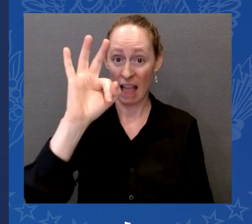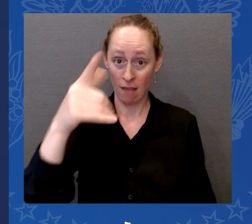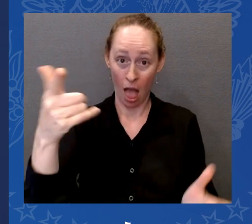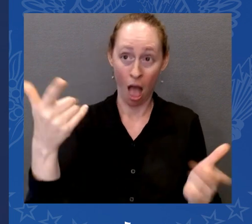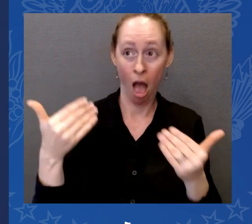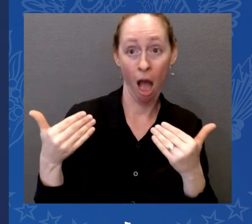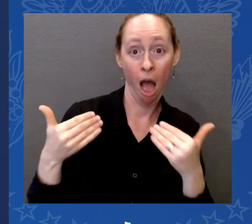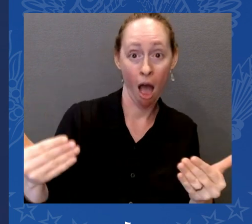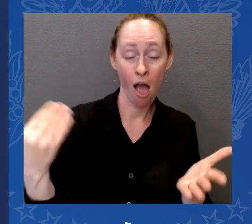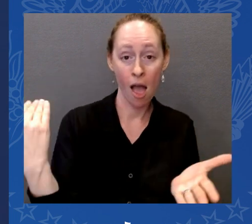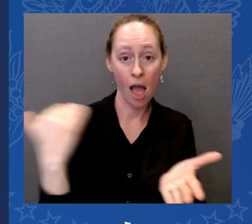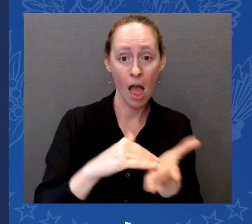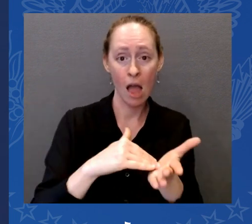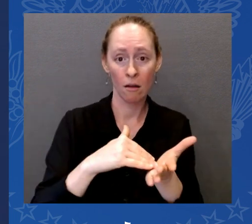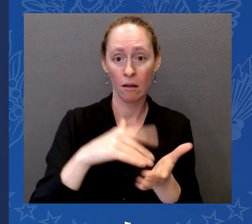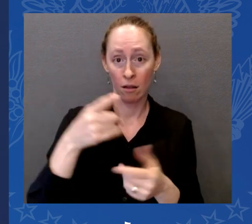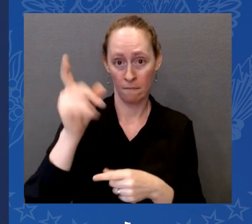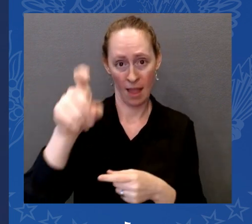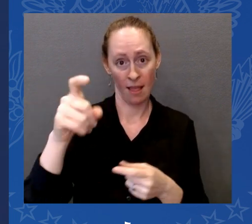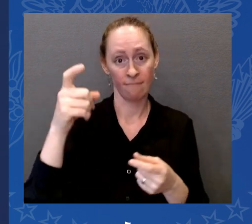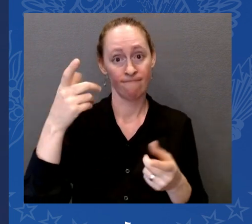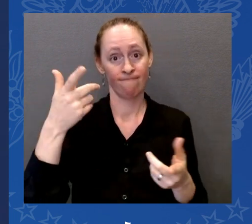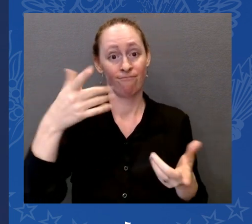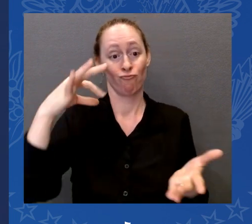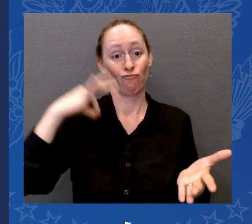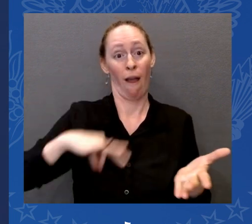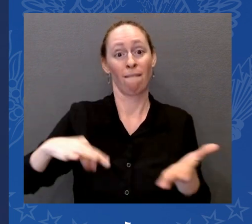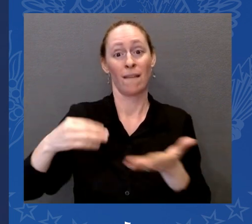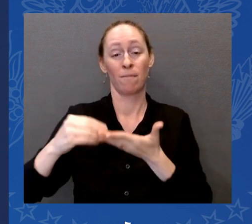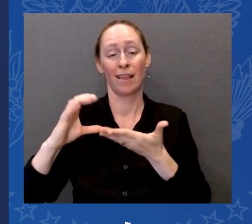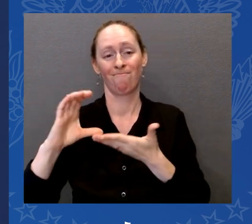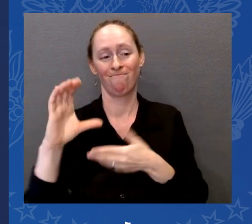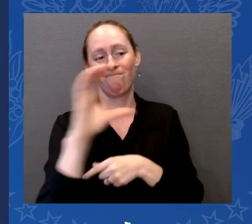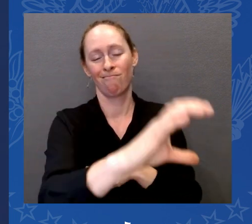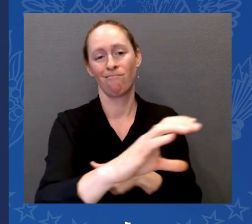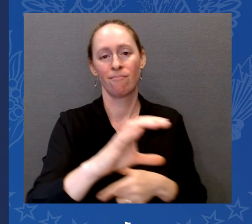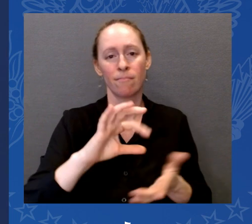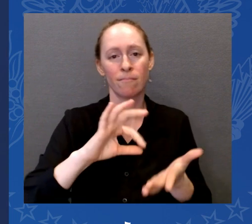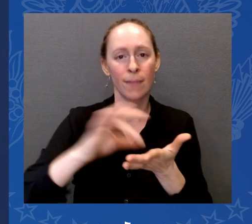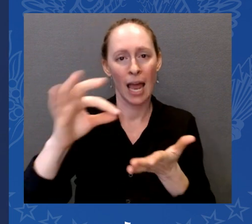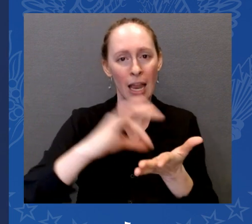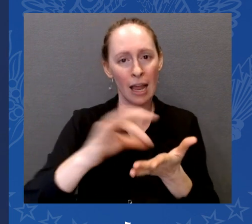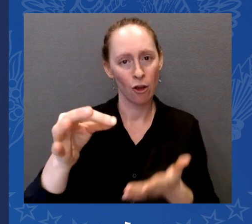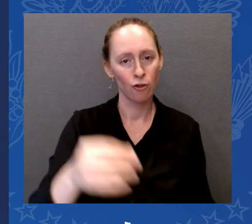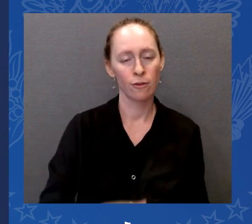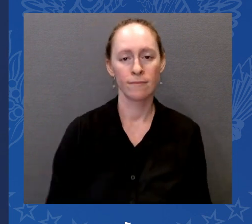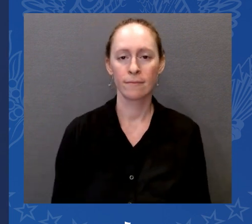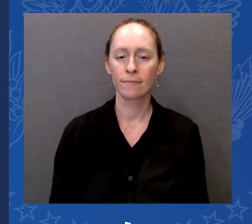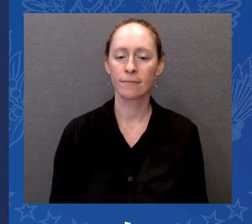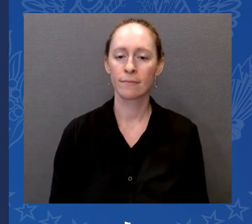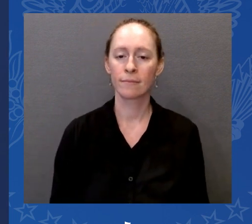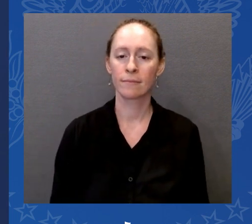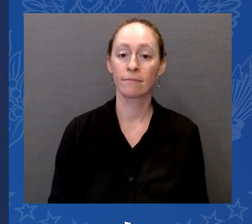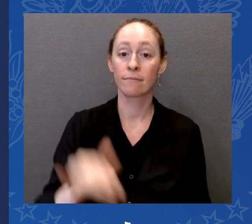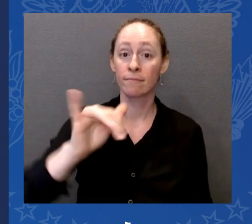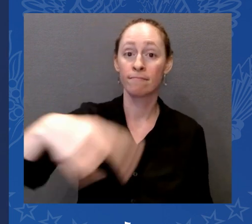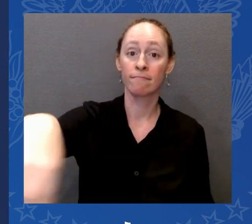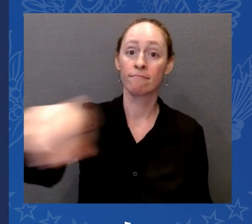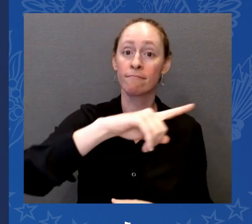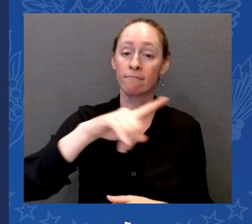of insulin for seniors on Medicare at $35 per prescription instead of the average $400 a